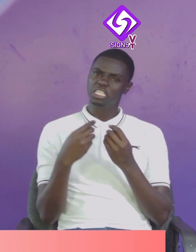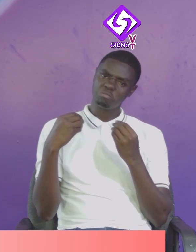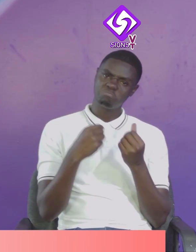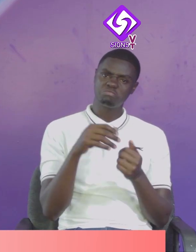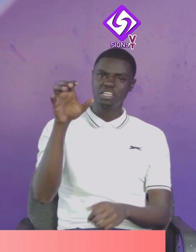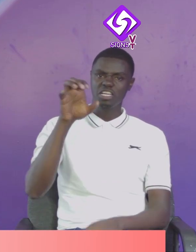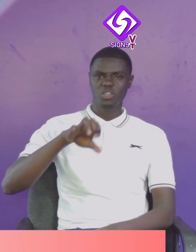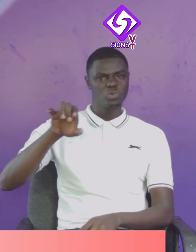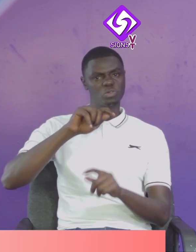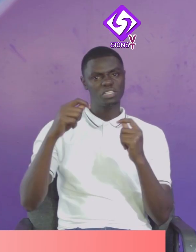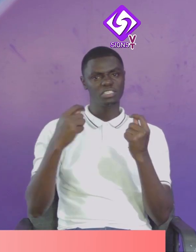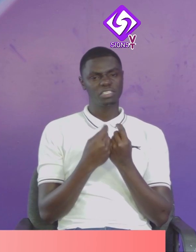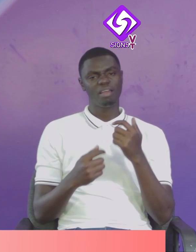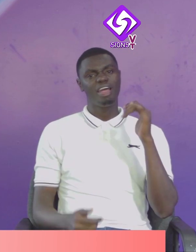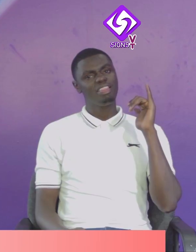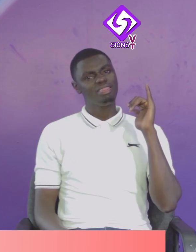team. Right. That has been so